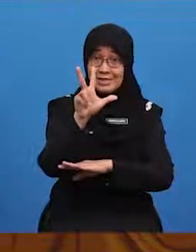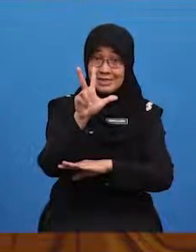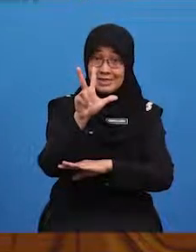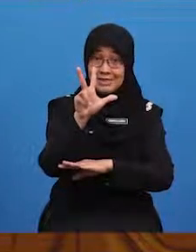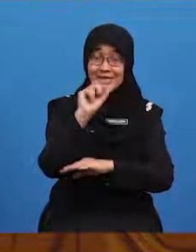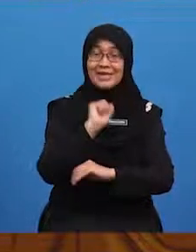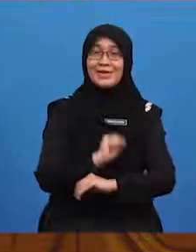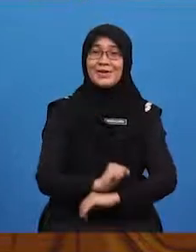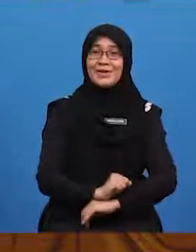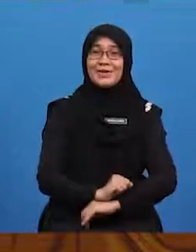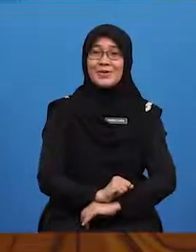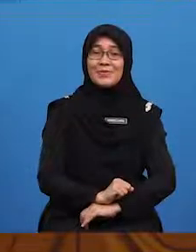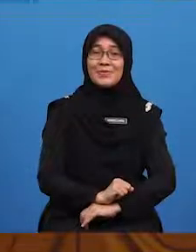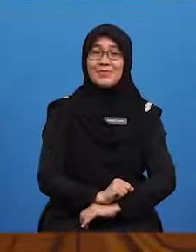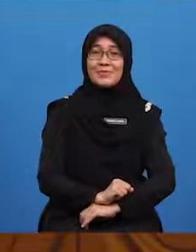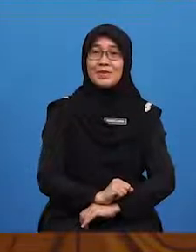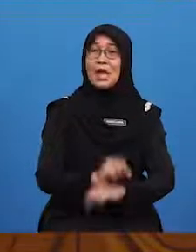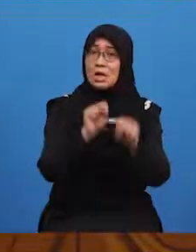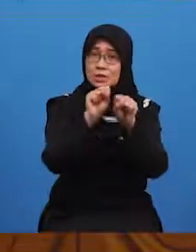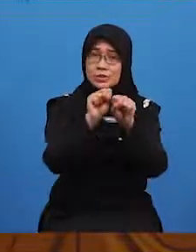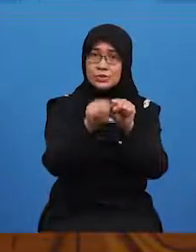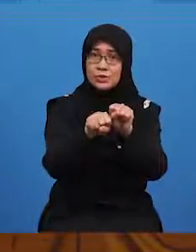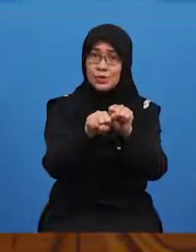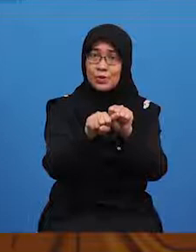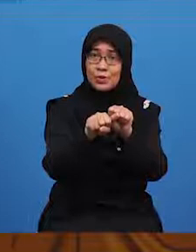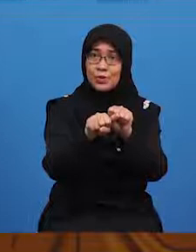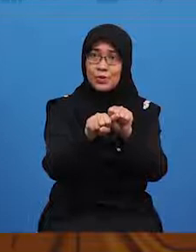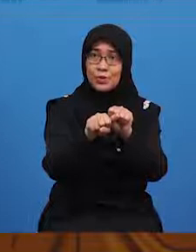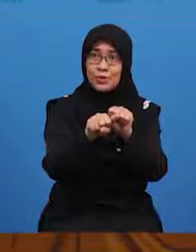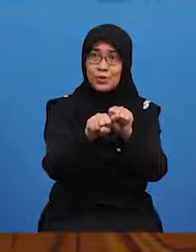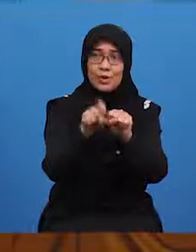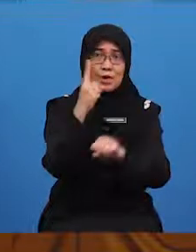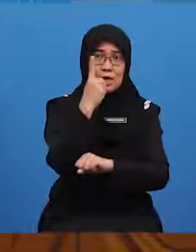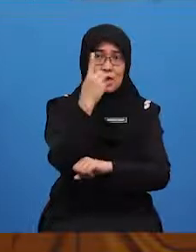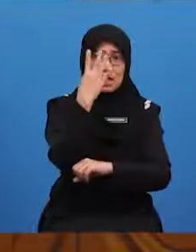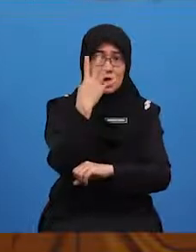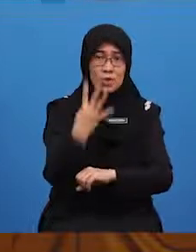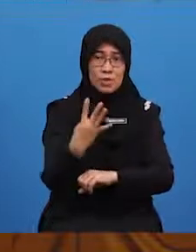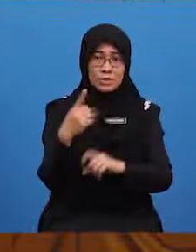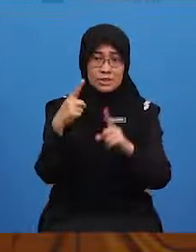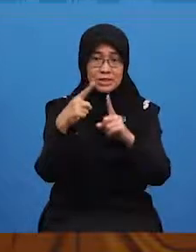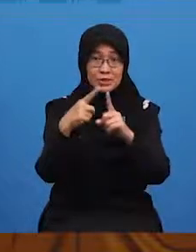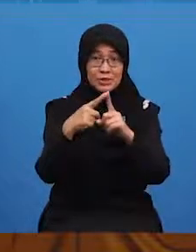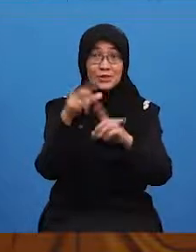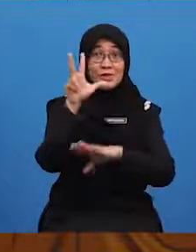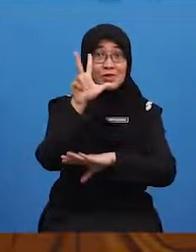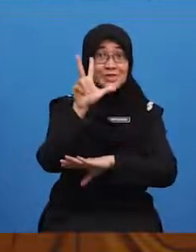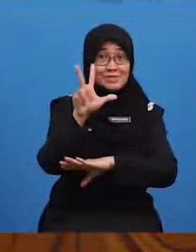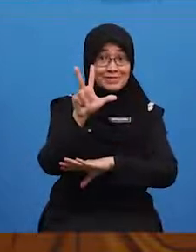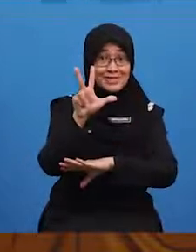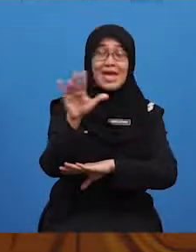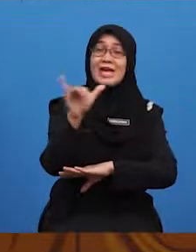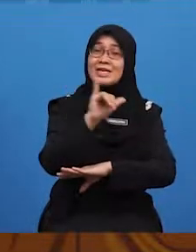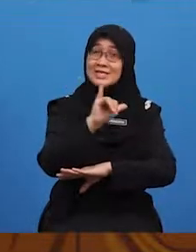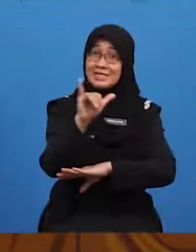1 equal to 3. 3. Correct. So, is the